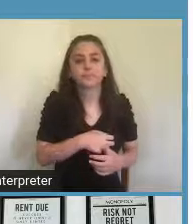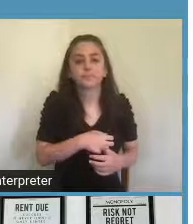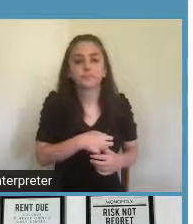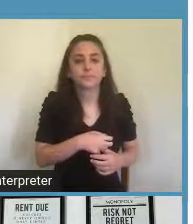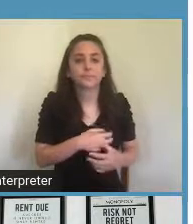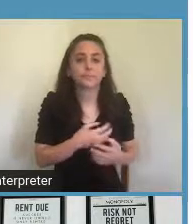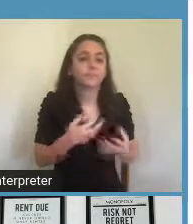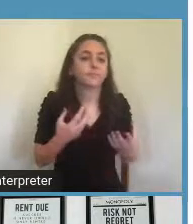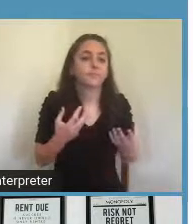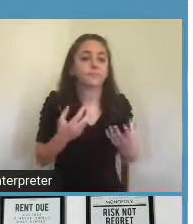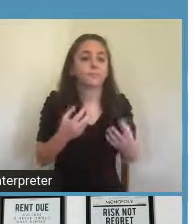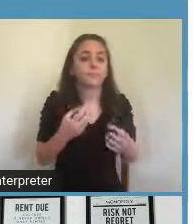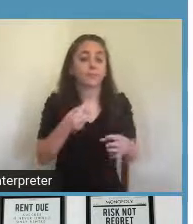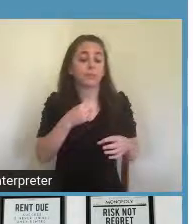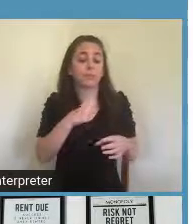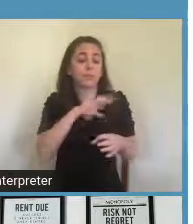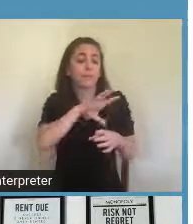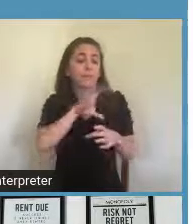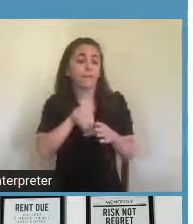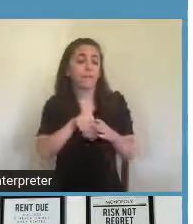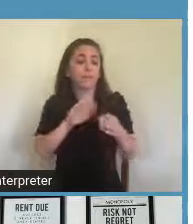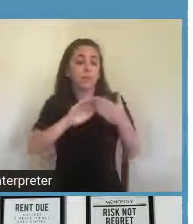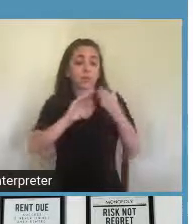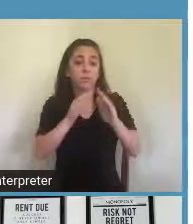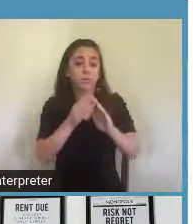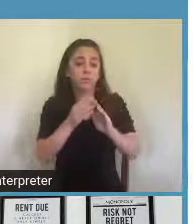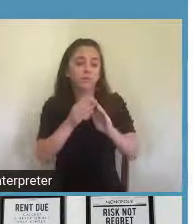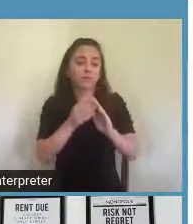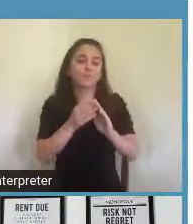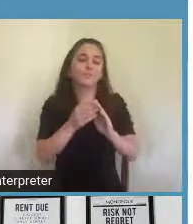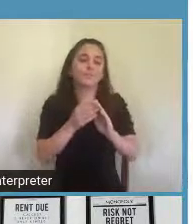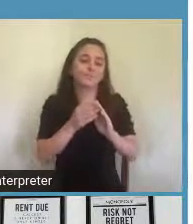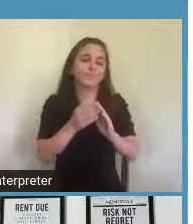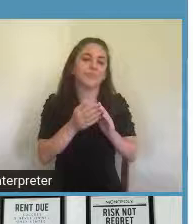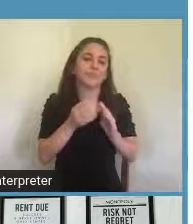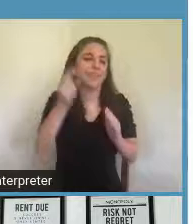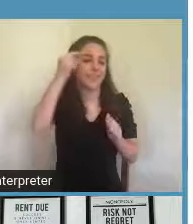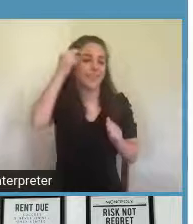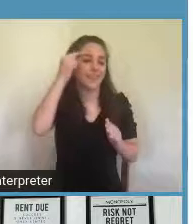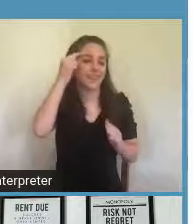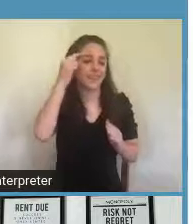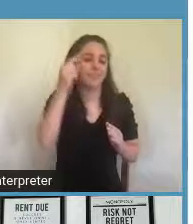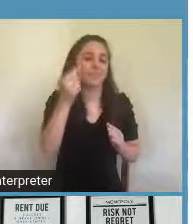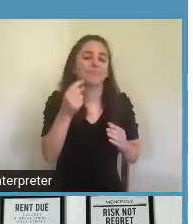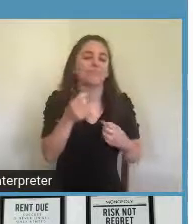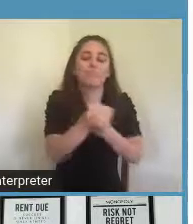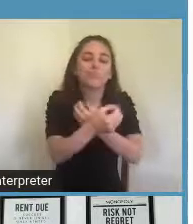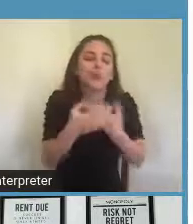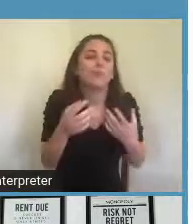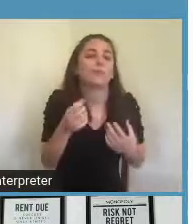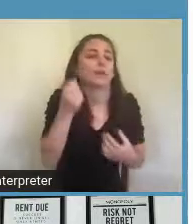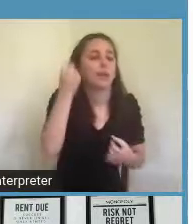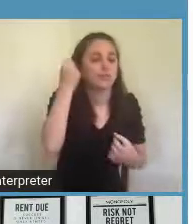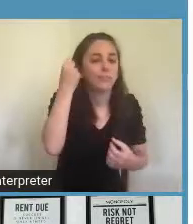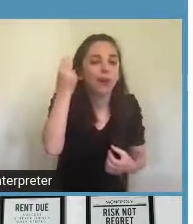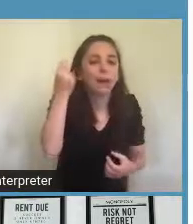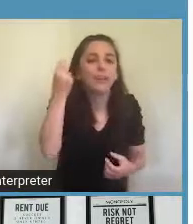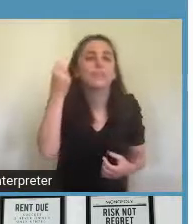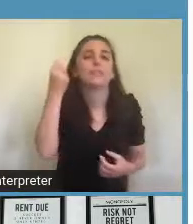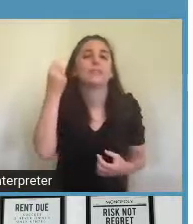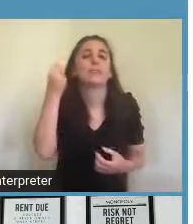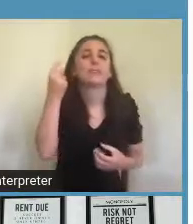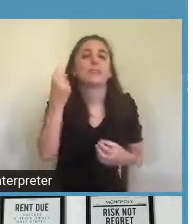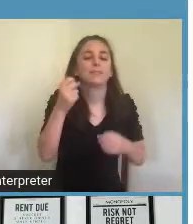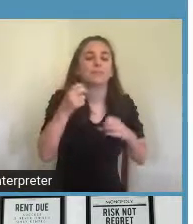As I'm part of this community, I'm sure they understand that I want to be an advocate for more people to